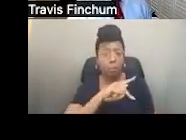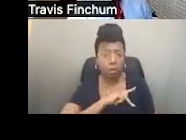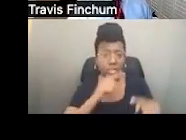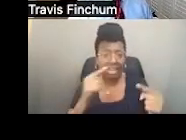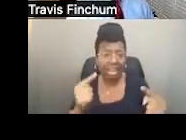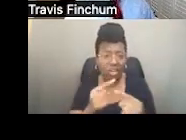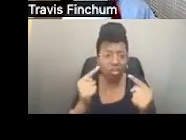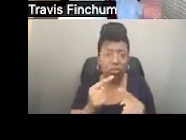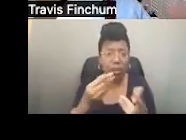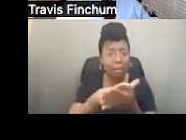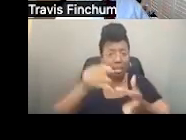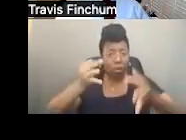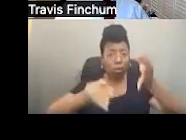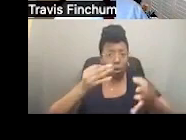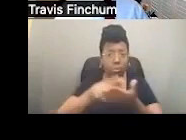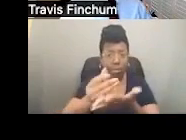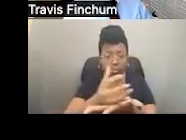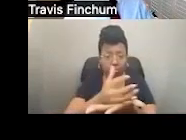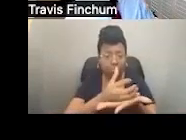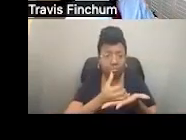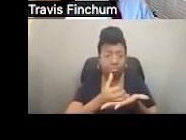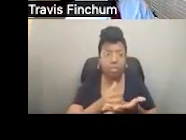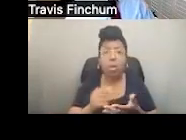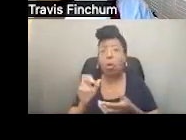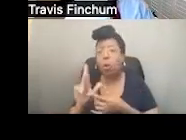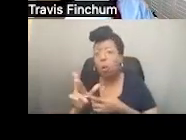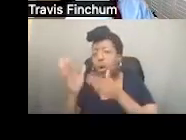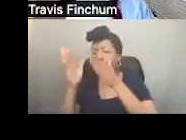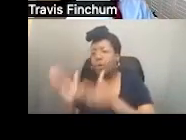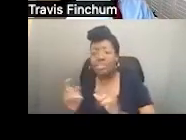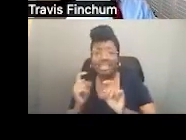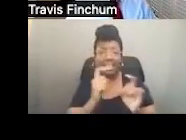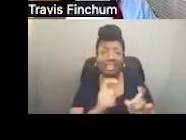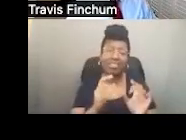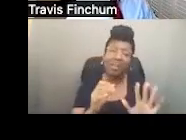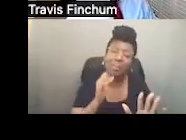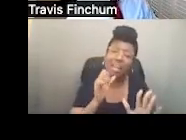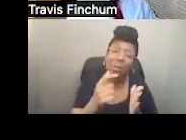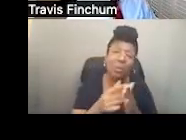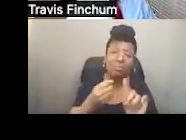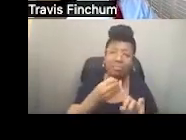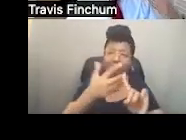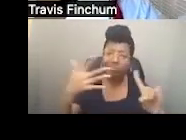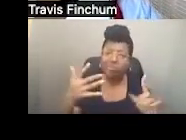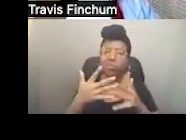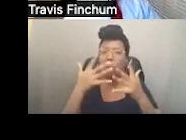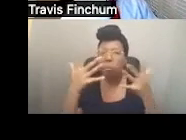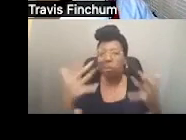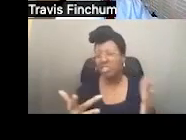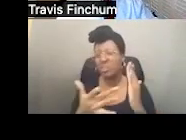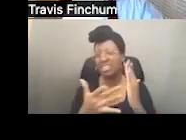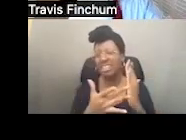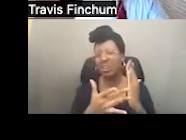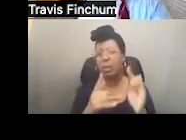savings. And I'm not going to go into a lot of detail on these trusts because they are pretty technical, but I wanted to give you a little bit again